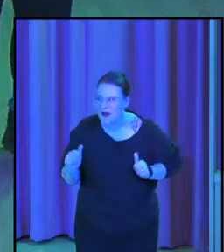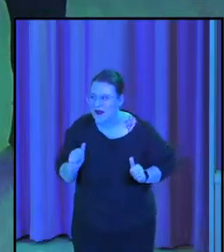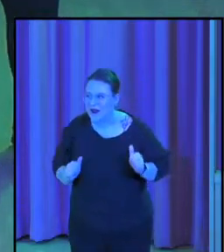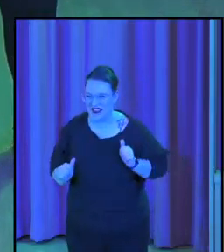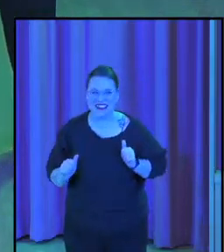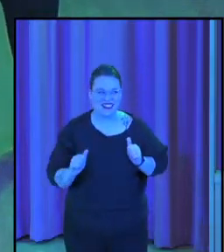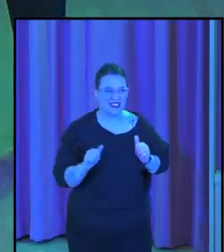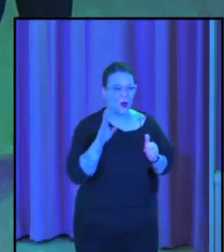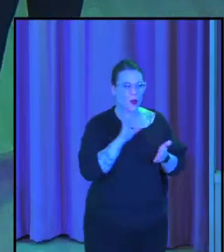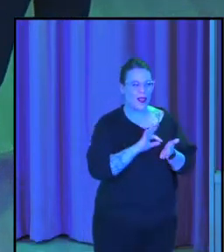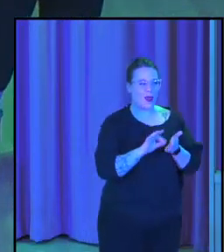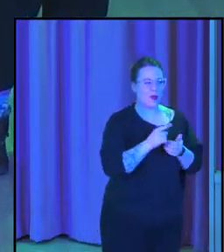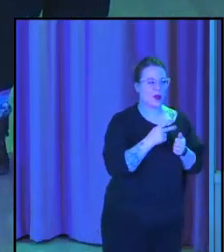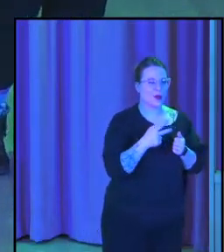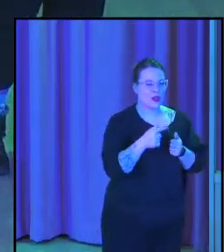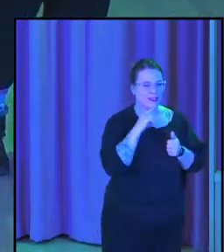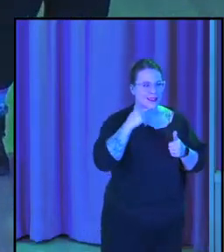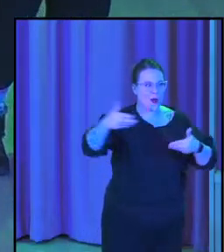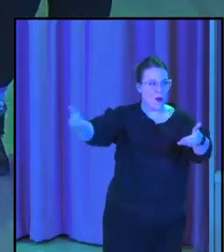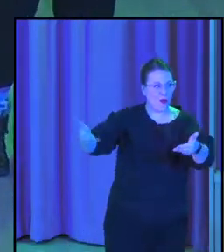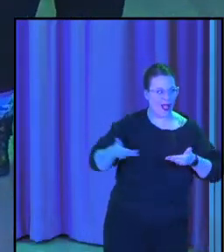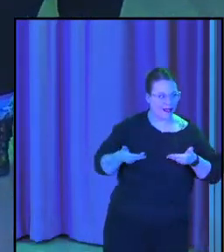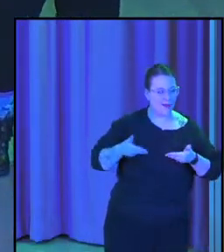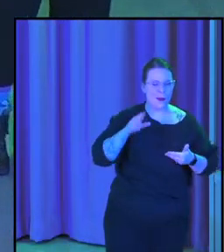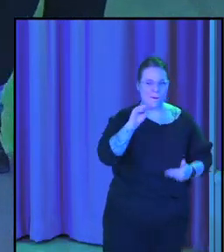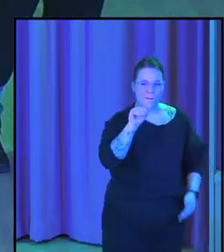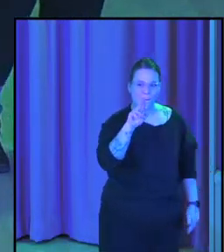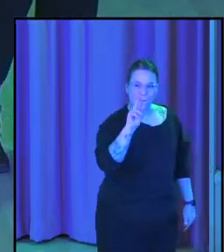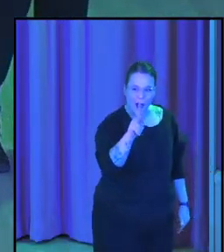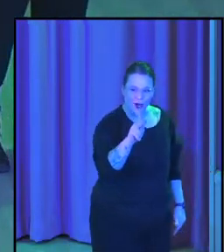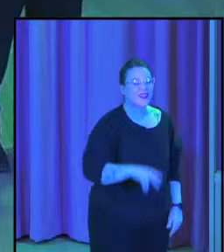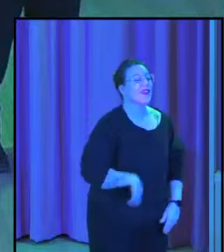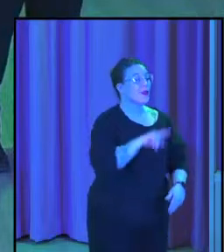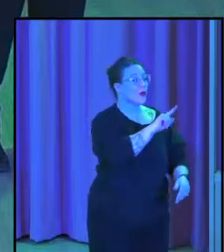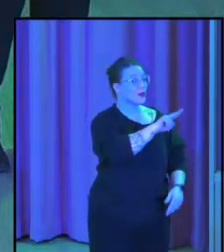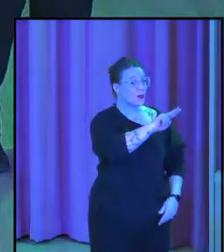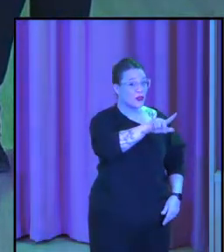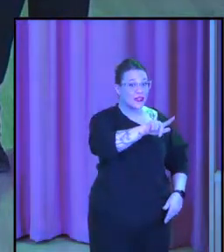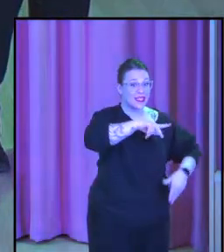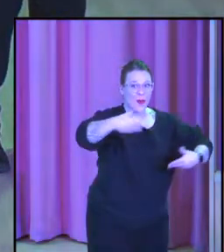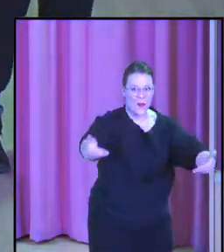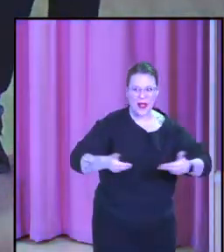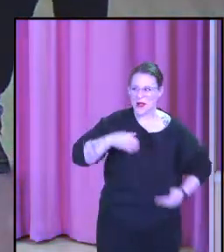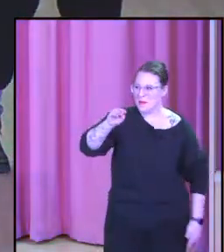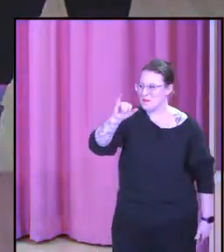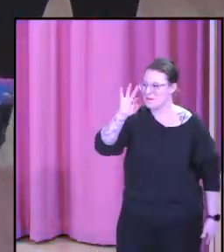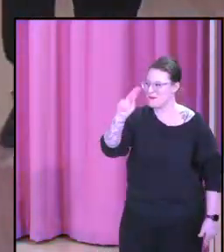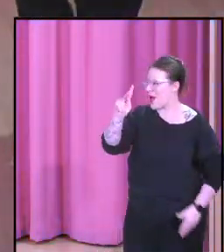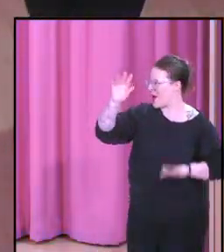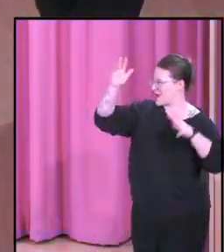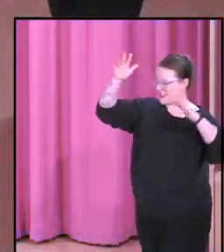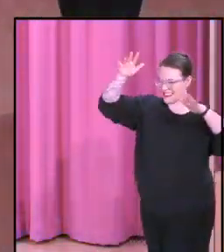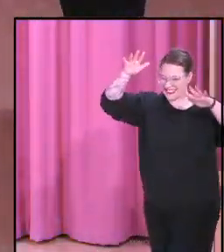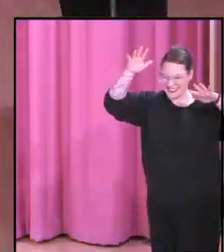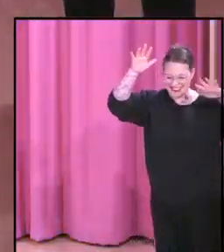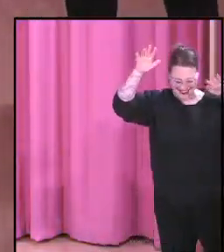On the count of 3, let's say welcome to Mark Hayward and clap as hard as we can. Ready? 1, 2, 3. Welcome, Mark